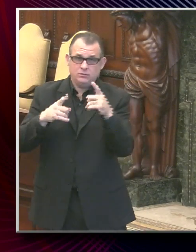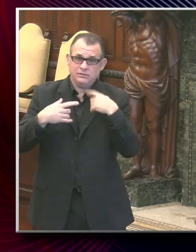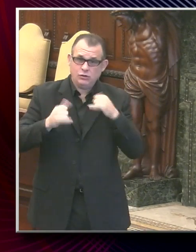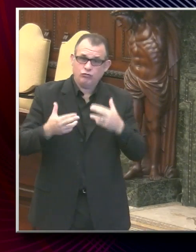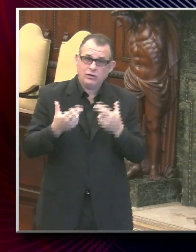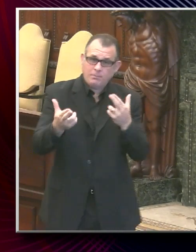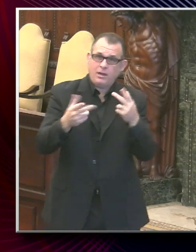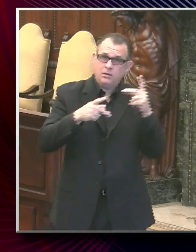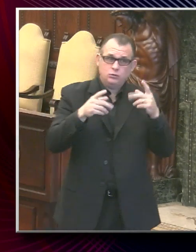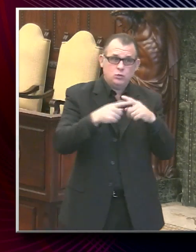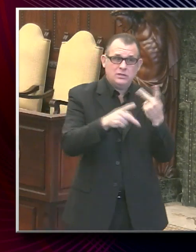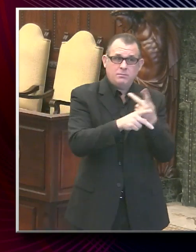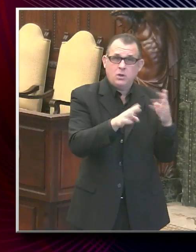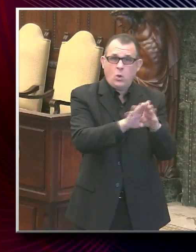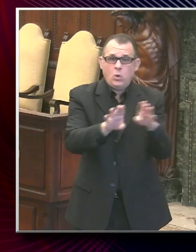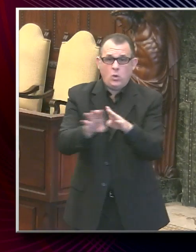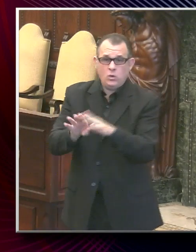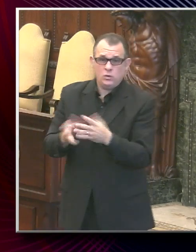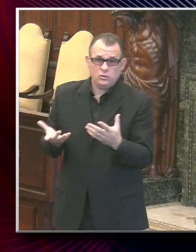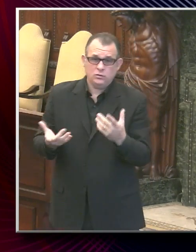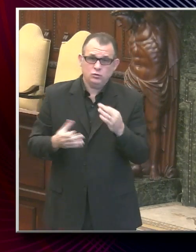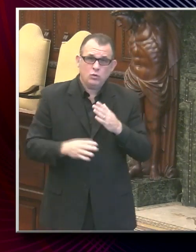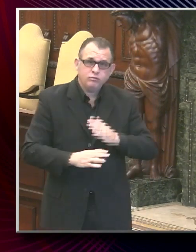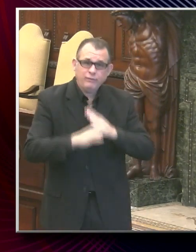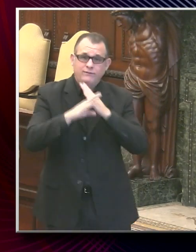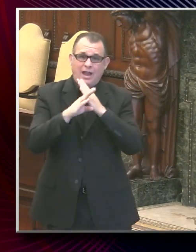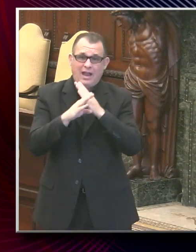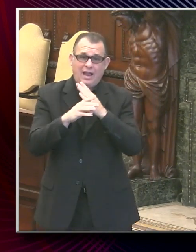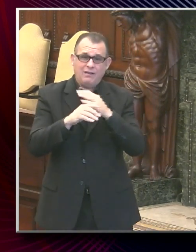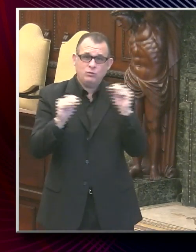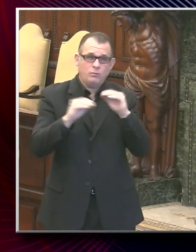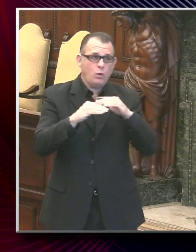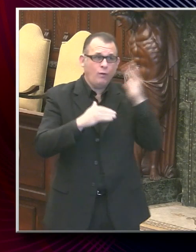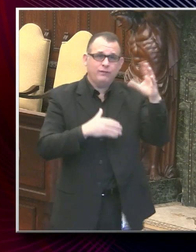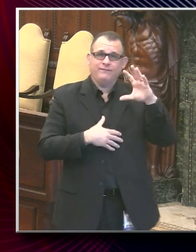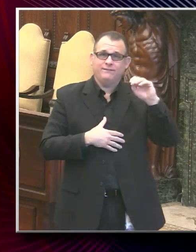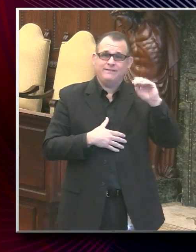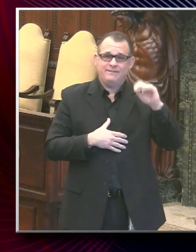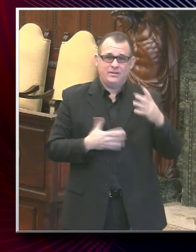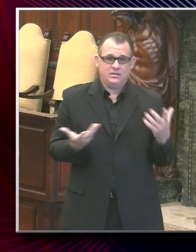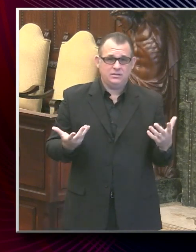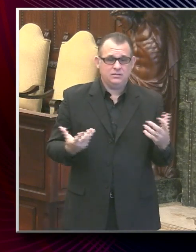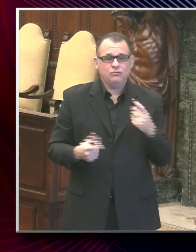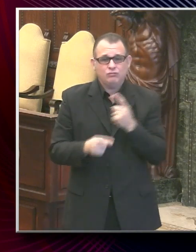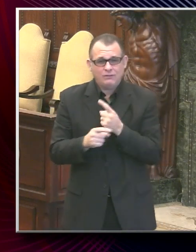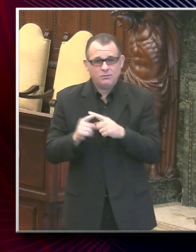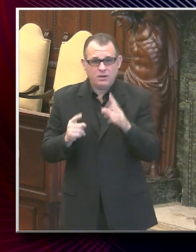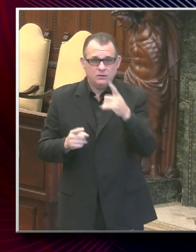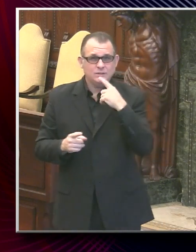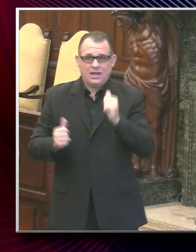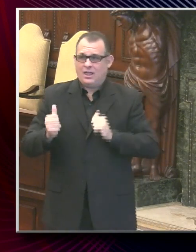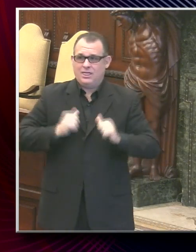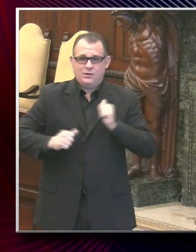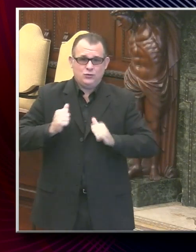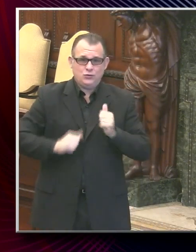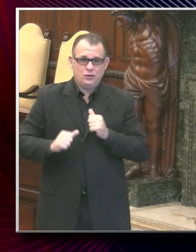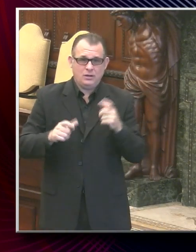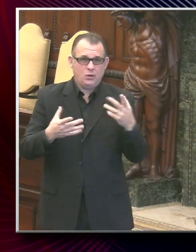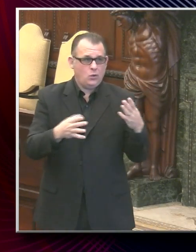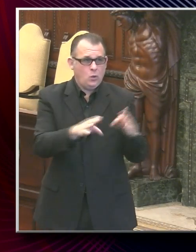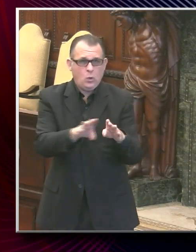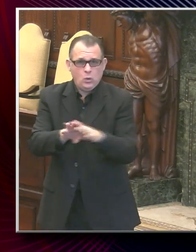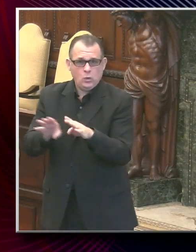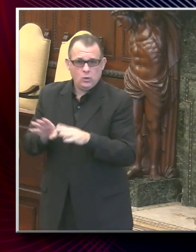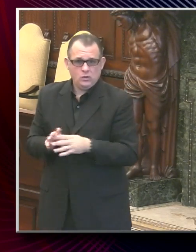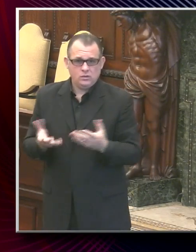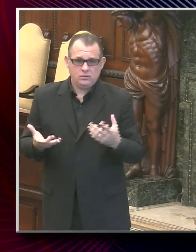of the population. Outdoor events, nobody more than 50. Right, so back to that point, you said theaters are supposed to be closed, or they just simply